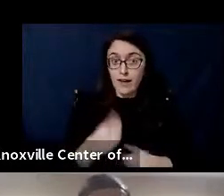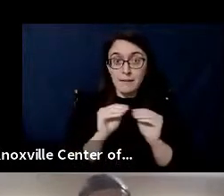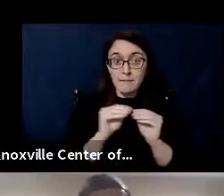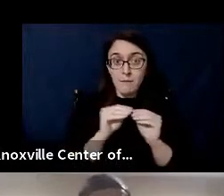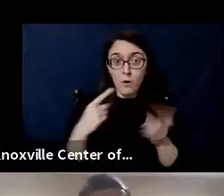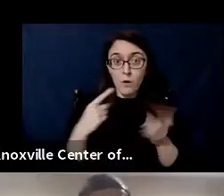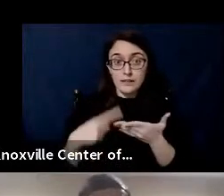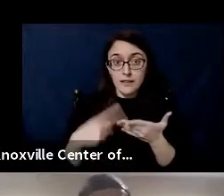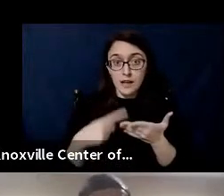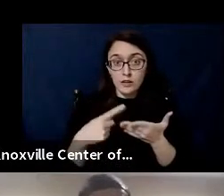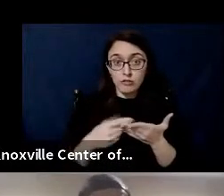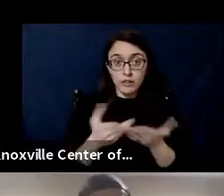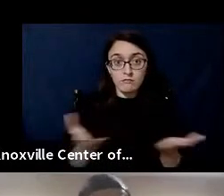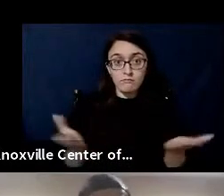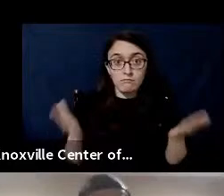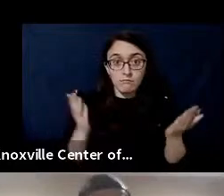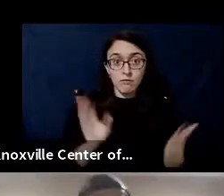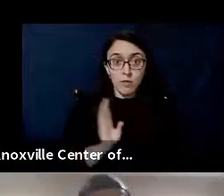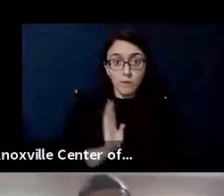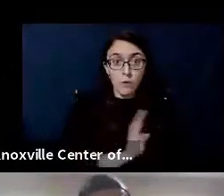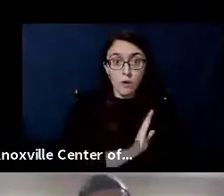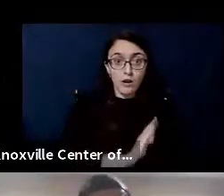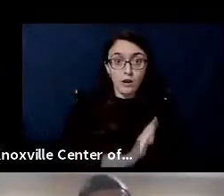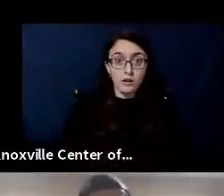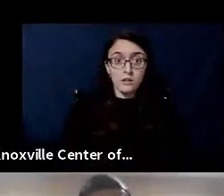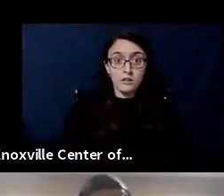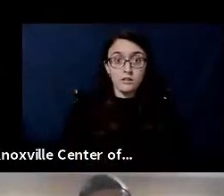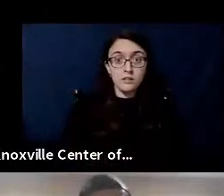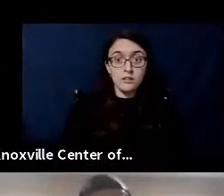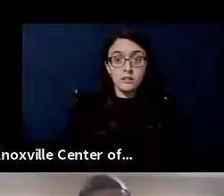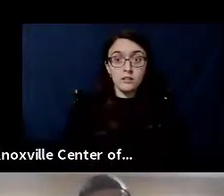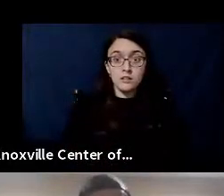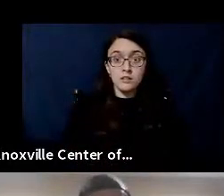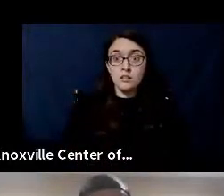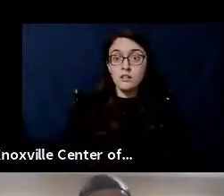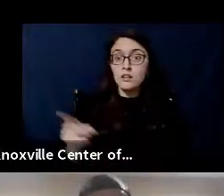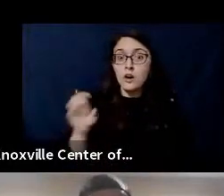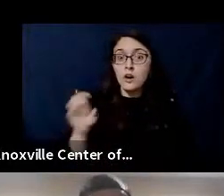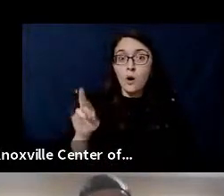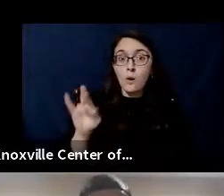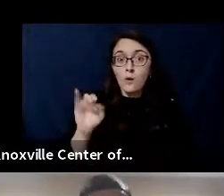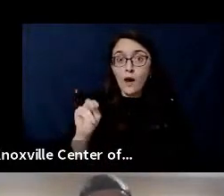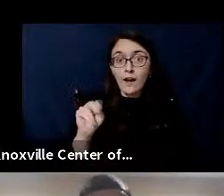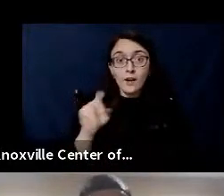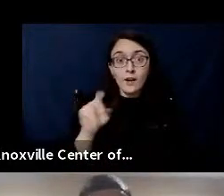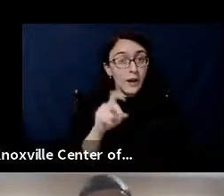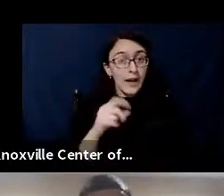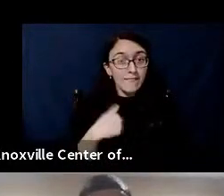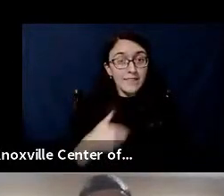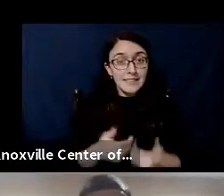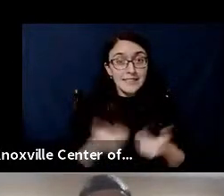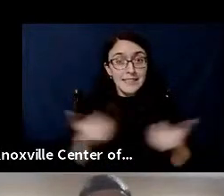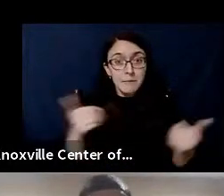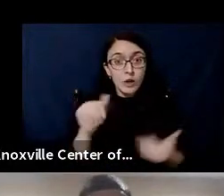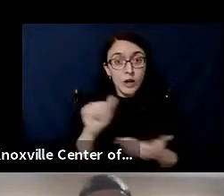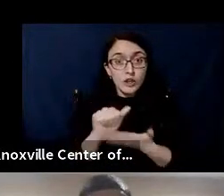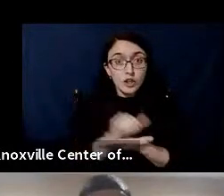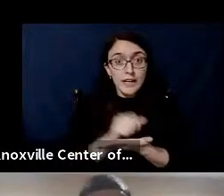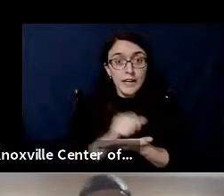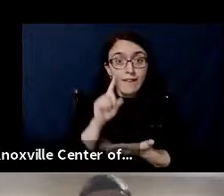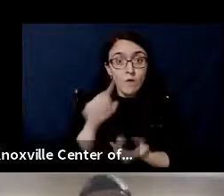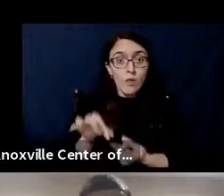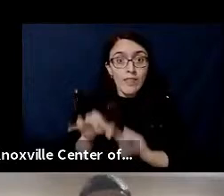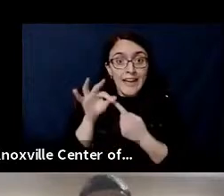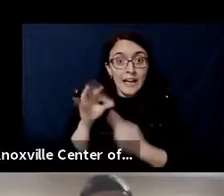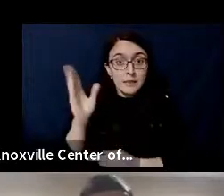from any of the board members? Do we have to have a separate agenda item for our guest speakers that I see that